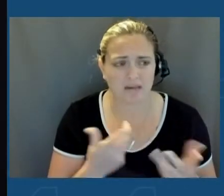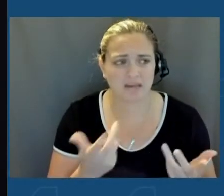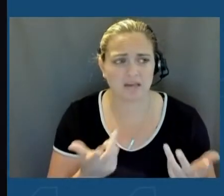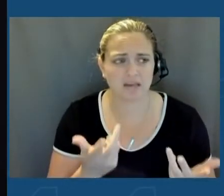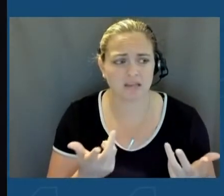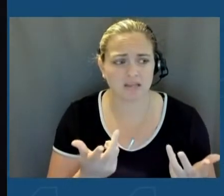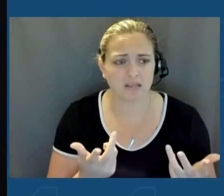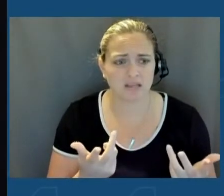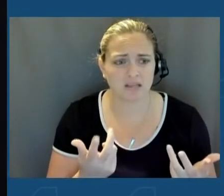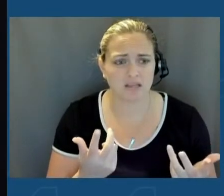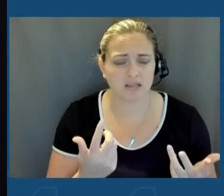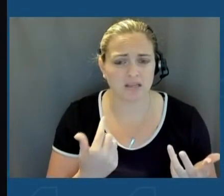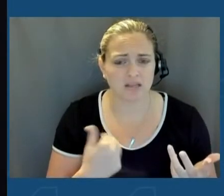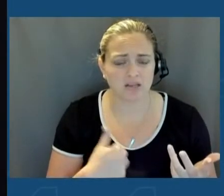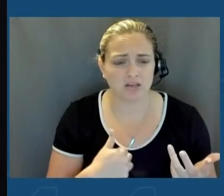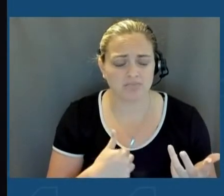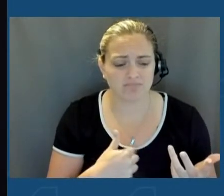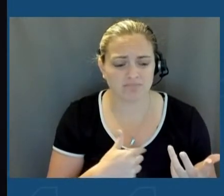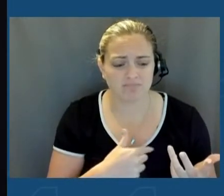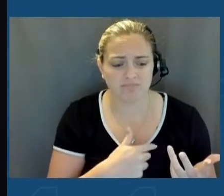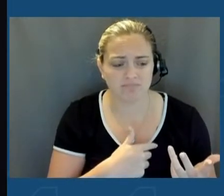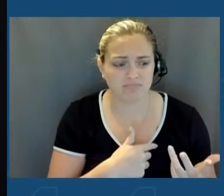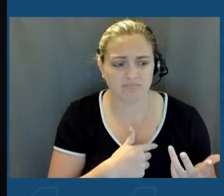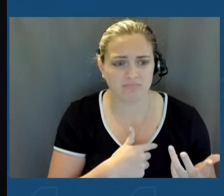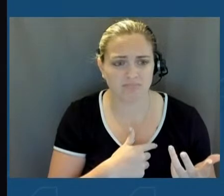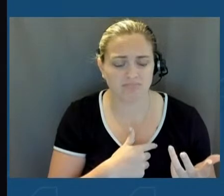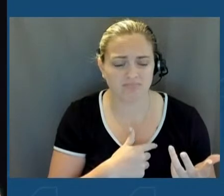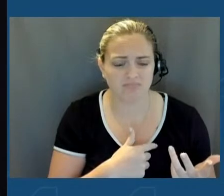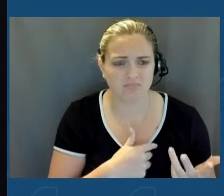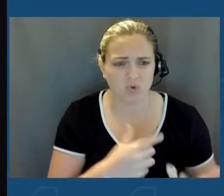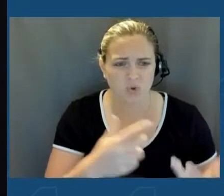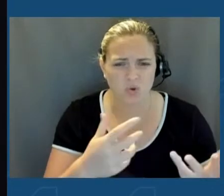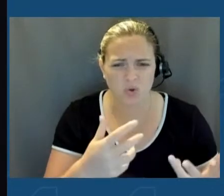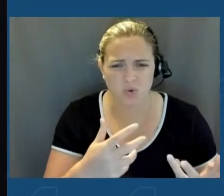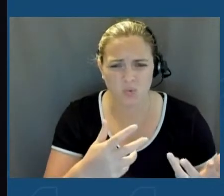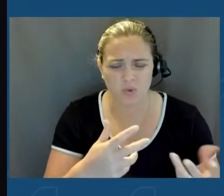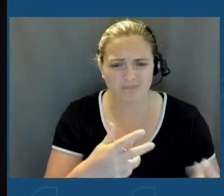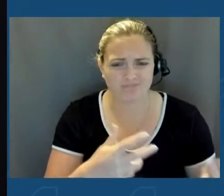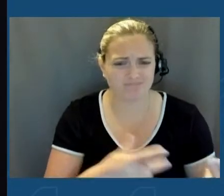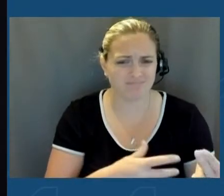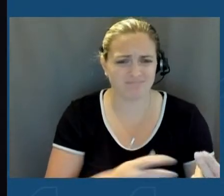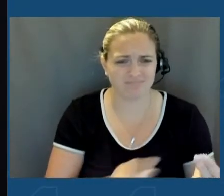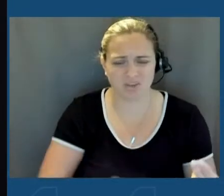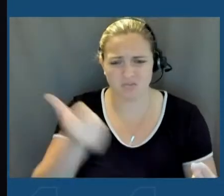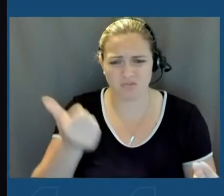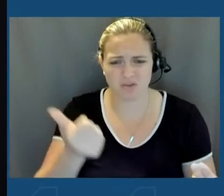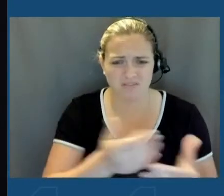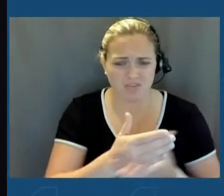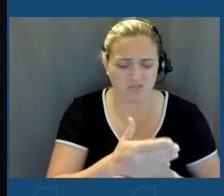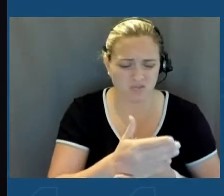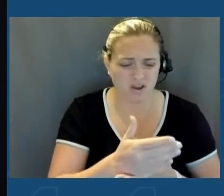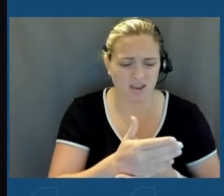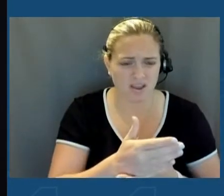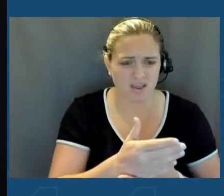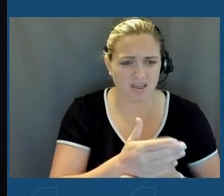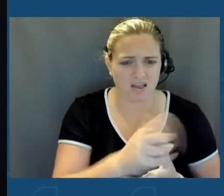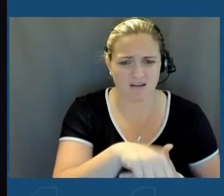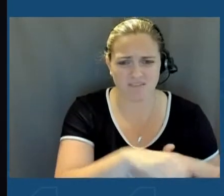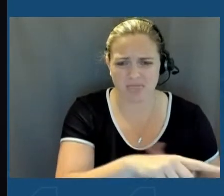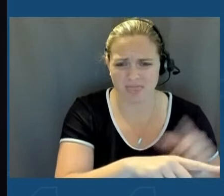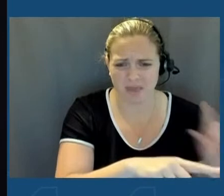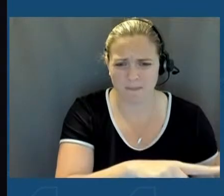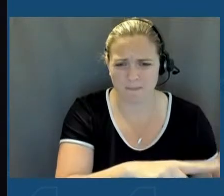that reveres the right to have the ability to possess a gun over the right of a child to stay